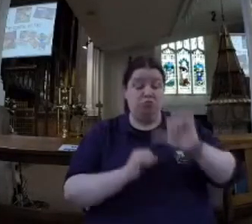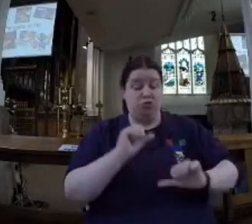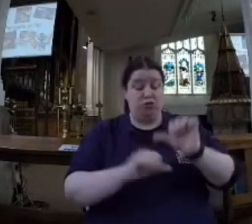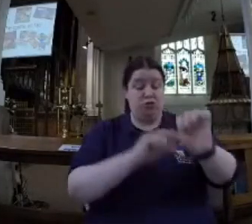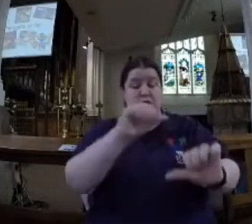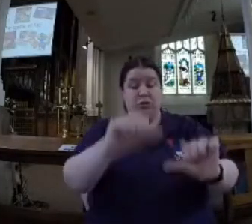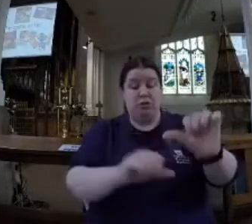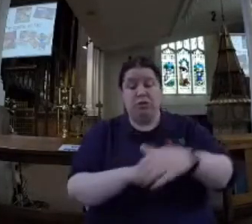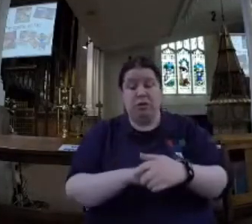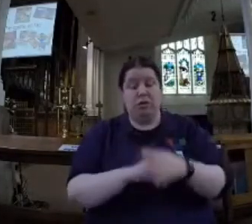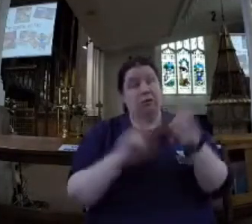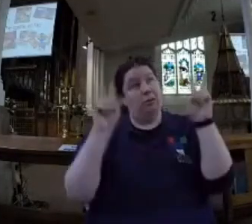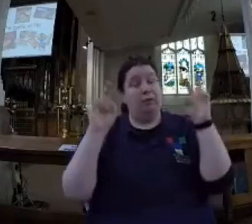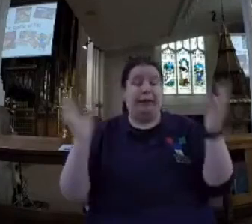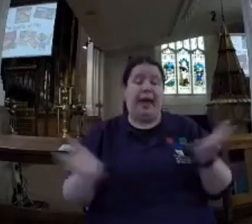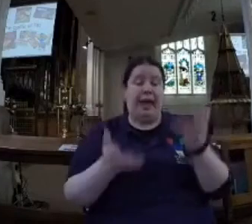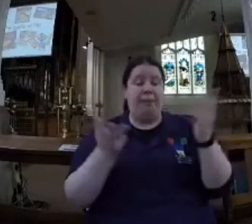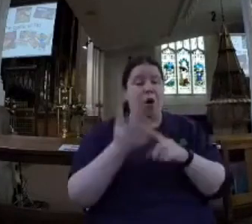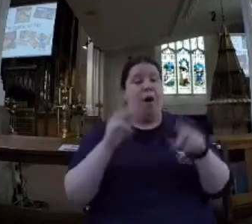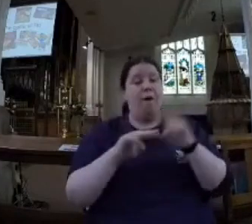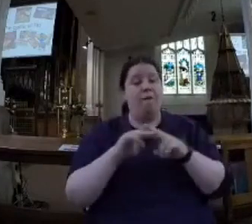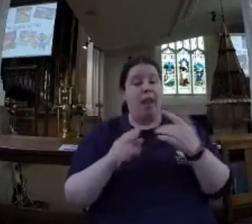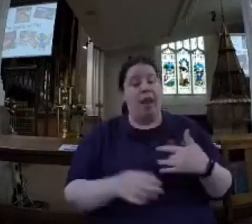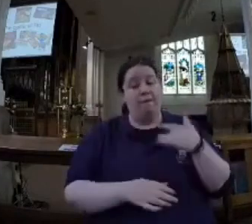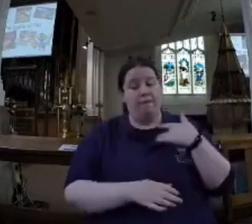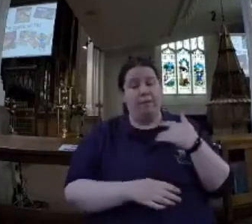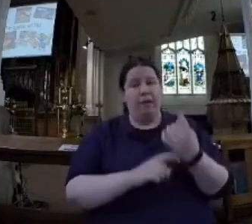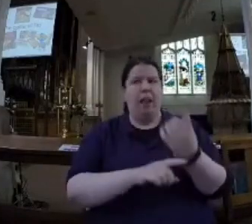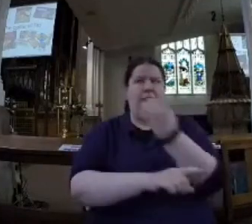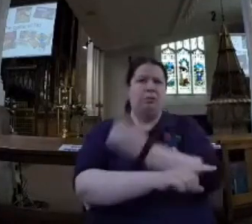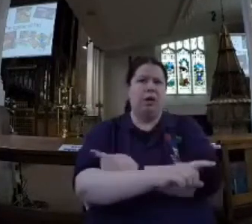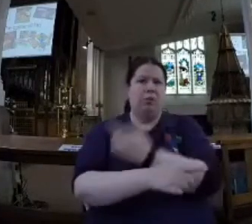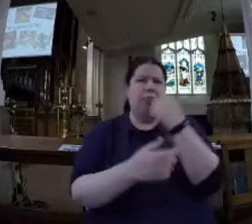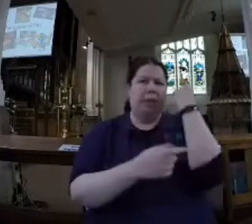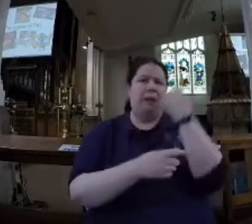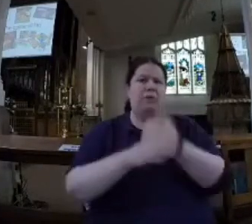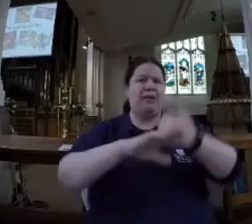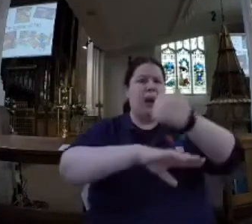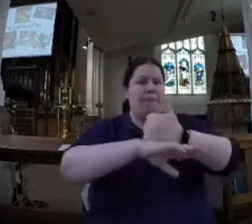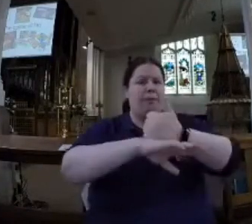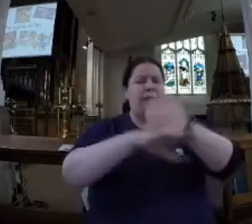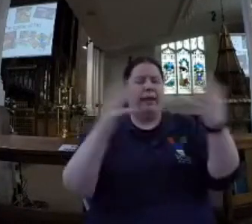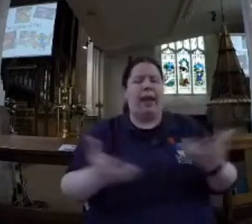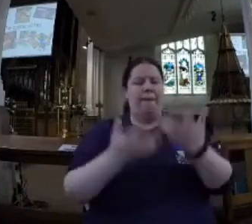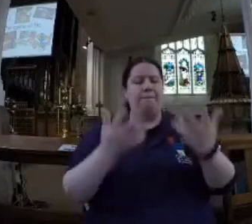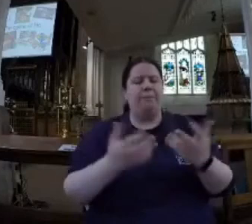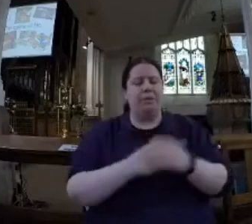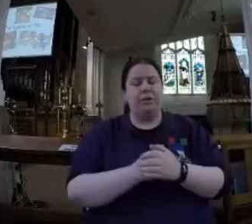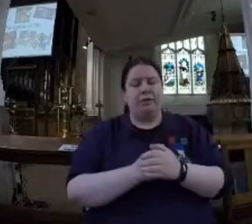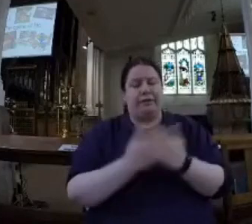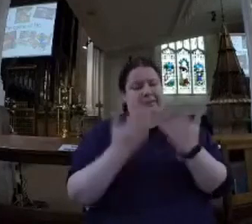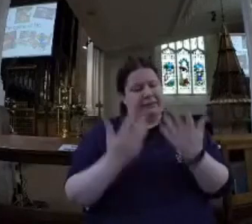has a title, The Game of Life. Last time we were thinking about setting up the game. Today we're moving on to thinking